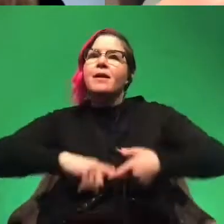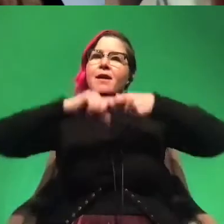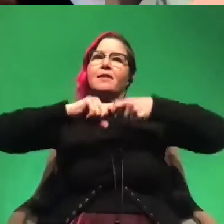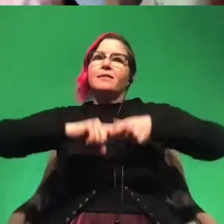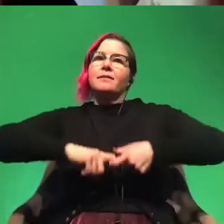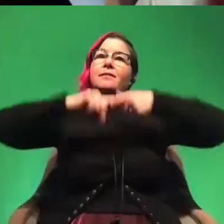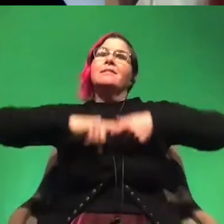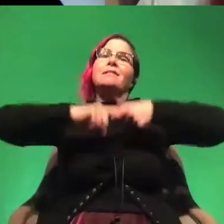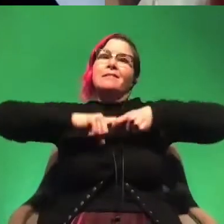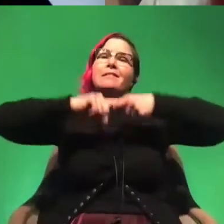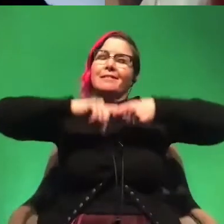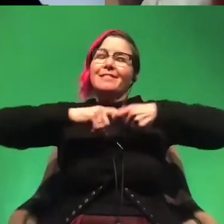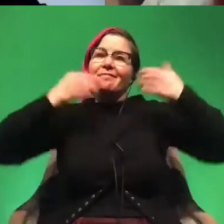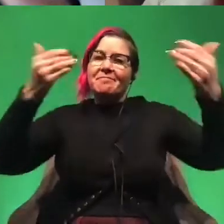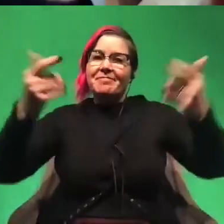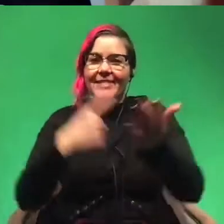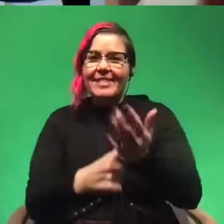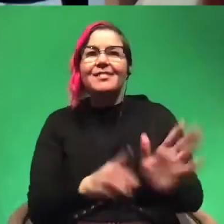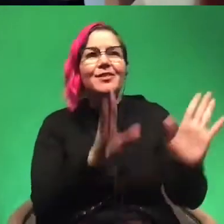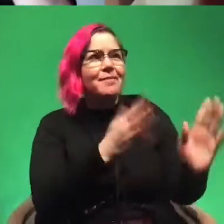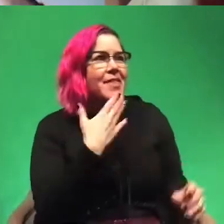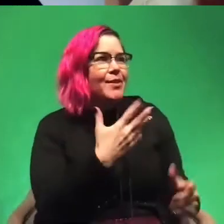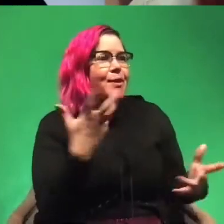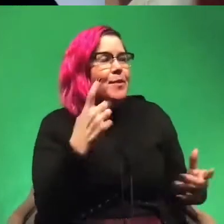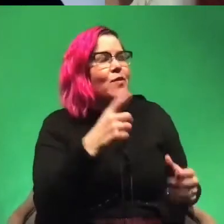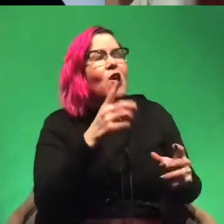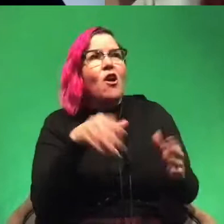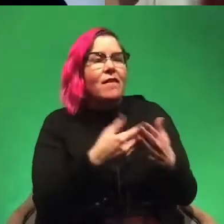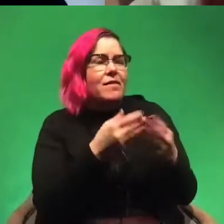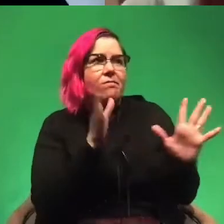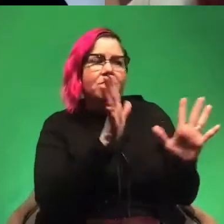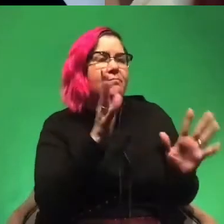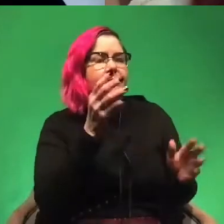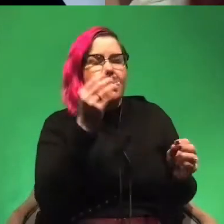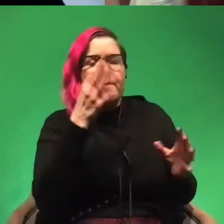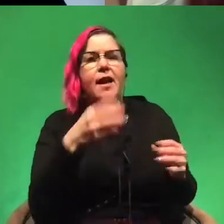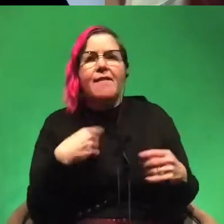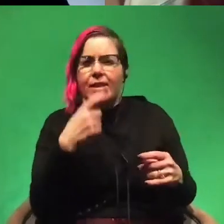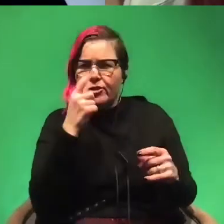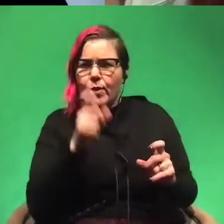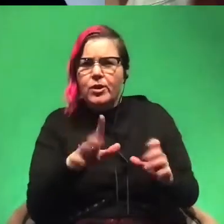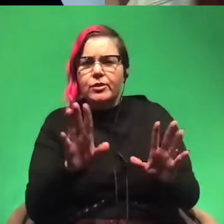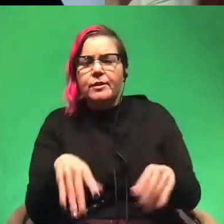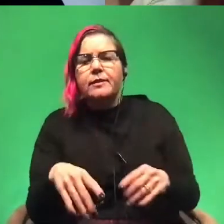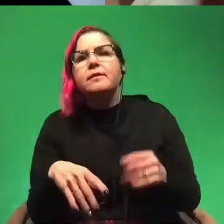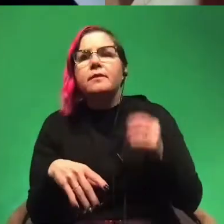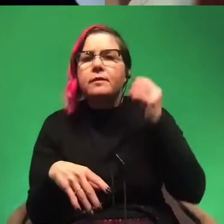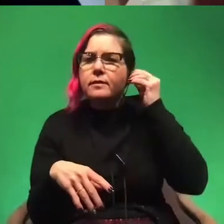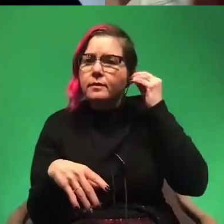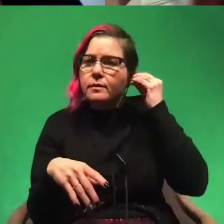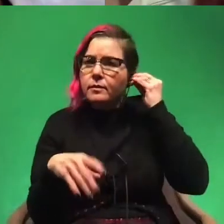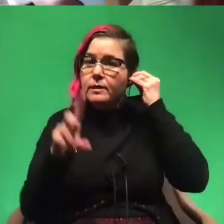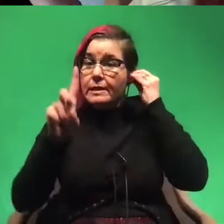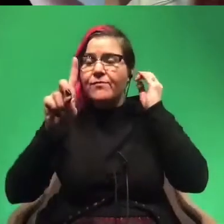run-on sentence so we can start talking about it. Awesome. Thank you so much for all that awesome information. Okay, we've got a pretty interesting question here from David